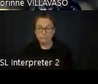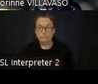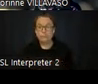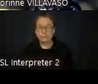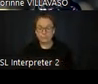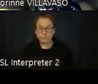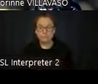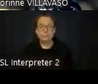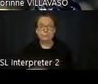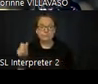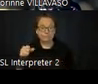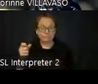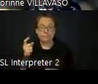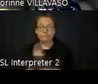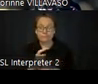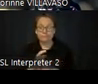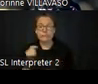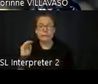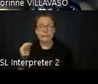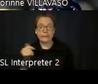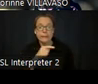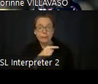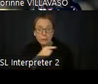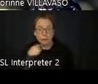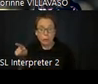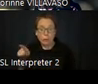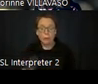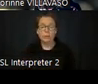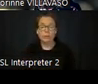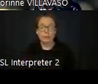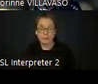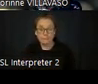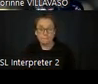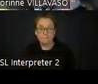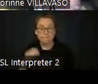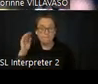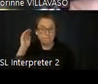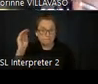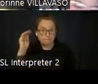It does seem like these practices should be, or these